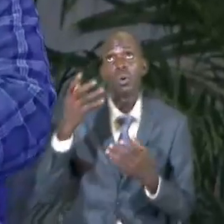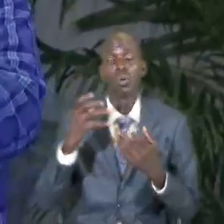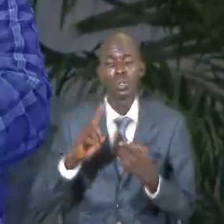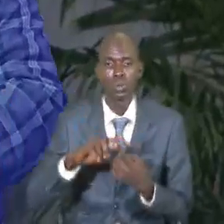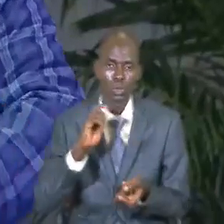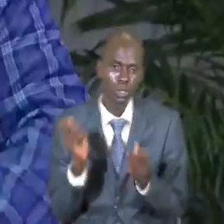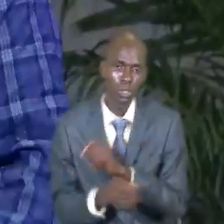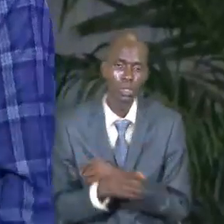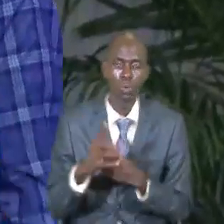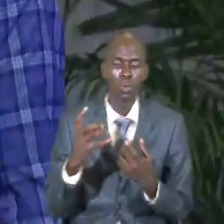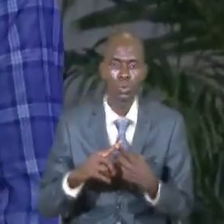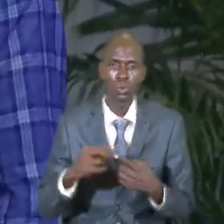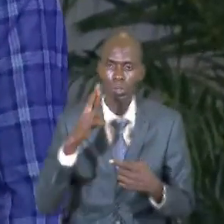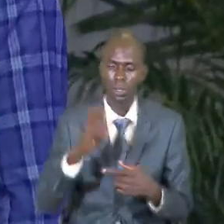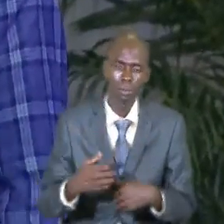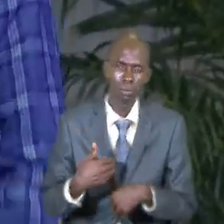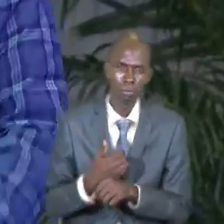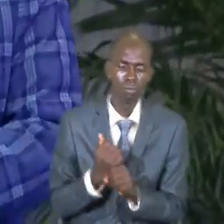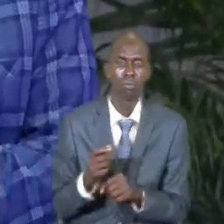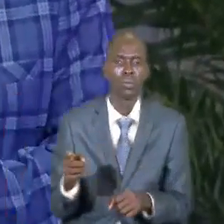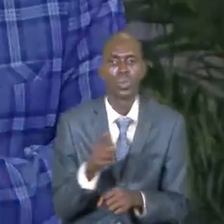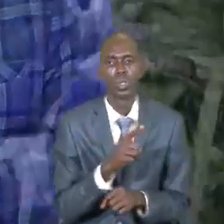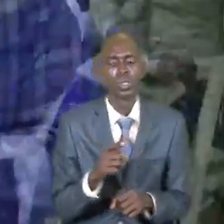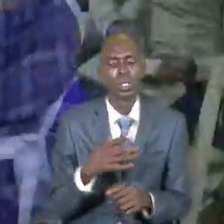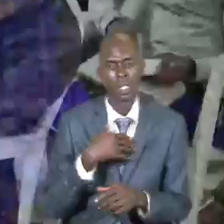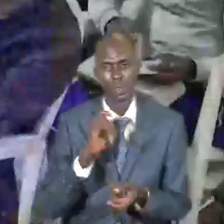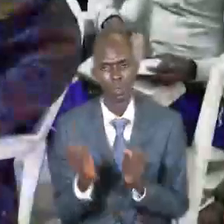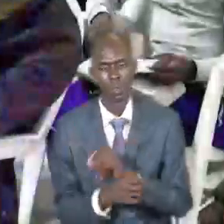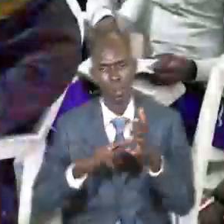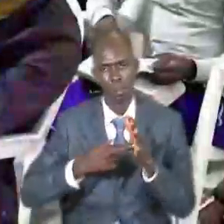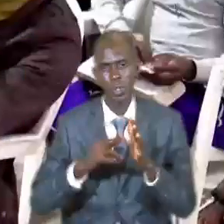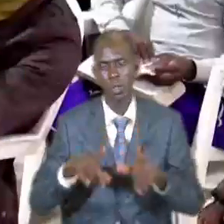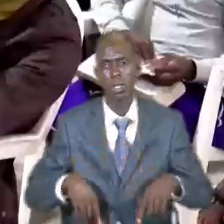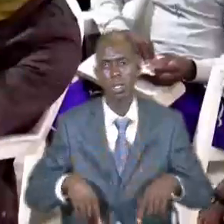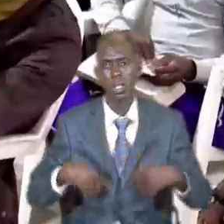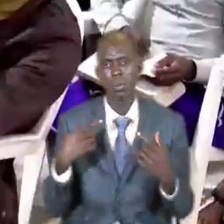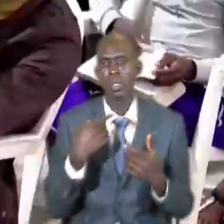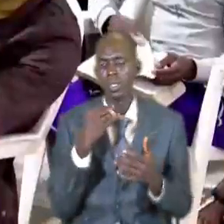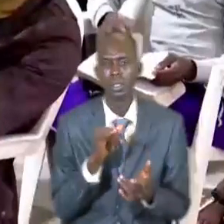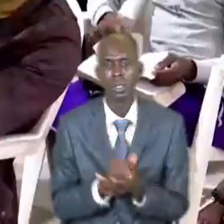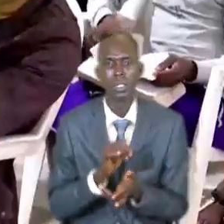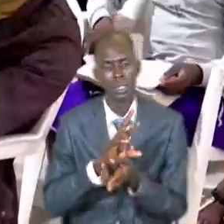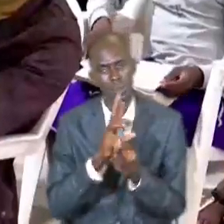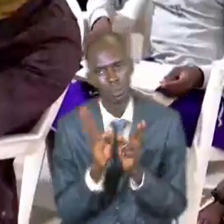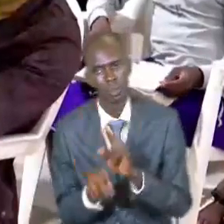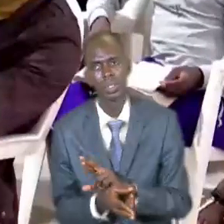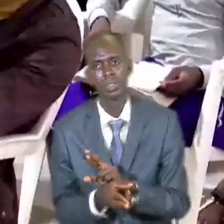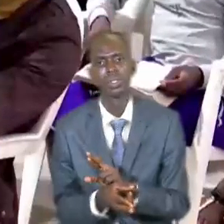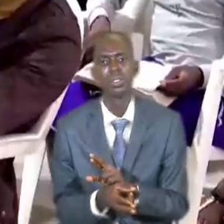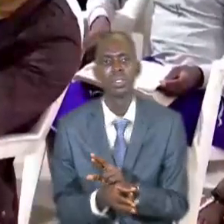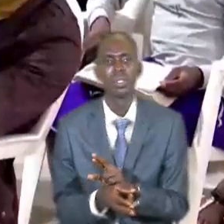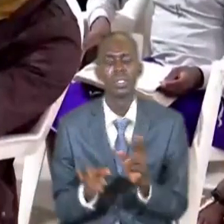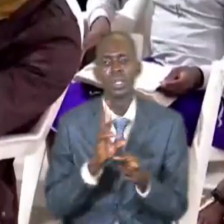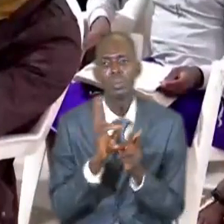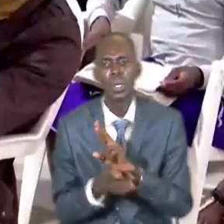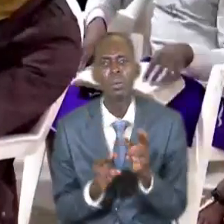to amend your life. Repent ye therefore. What does repent mean? Does that mean cry? Not really. Does